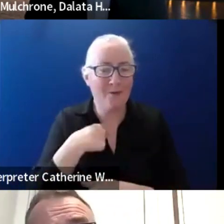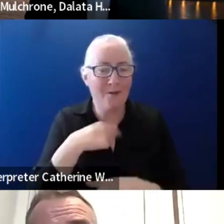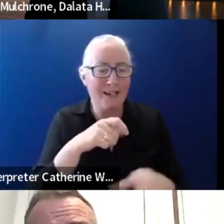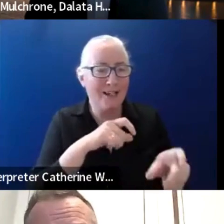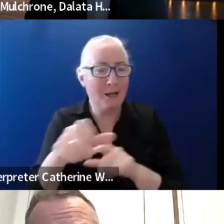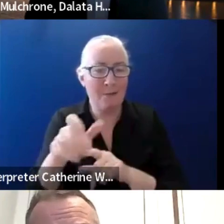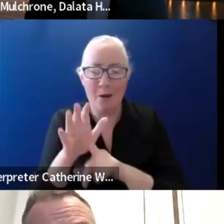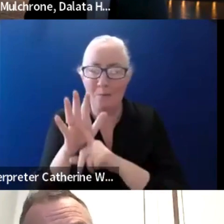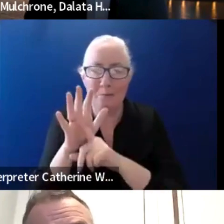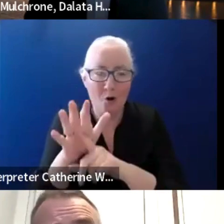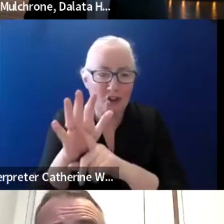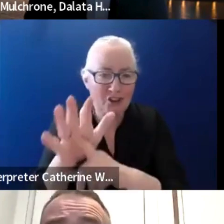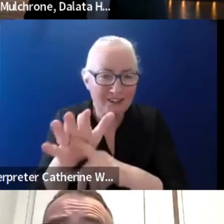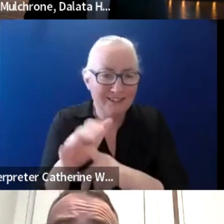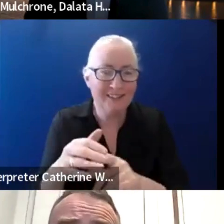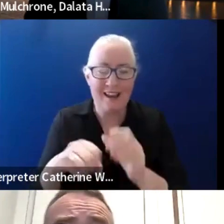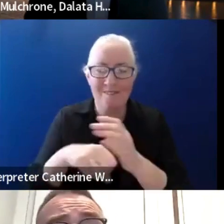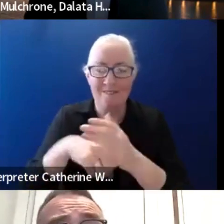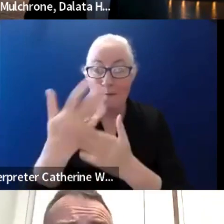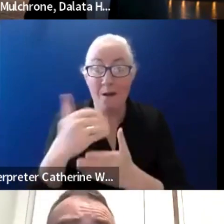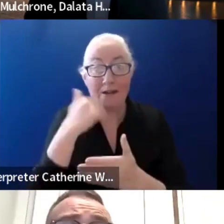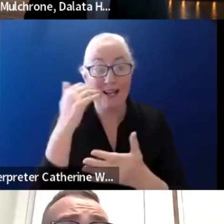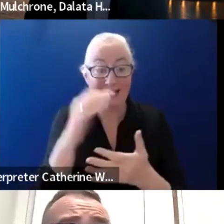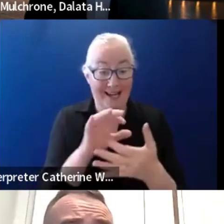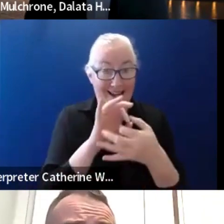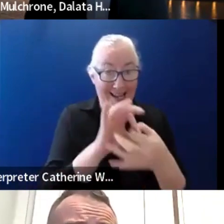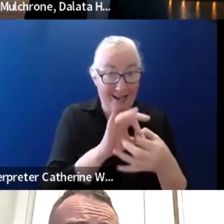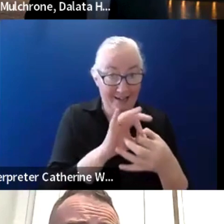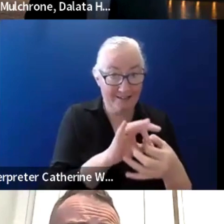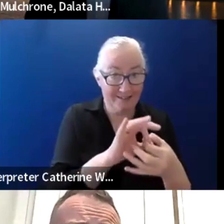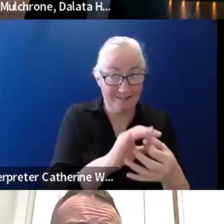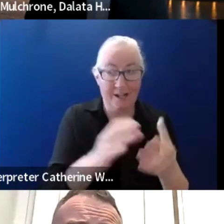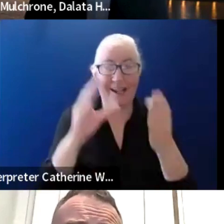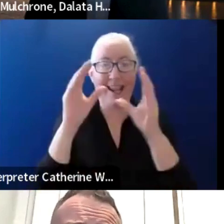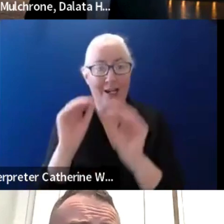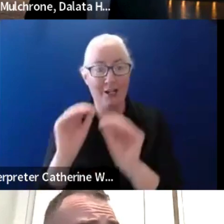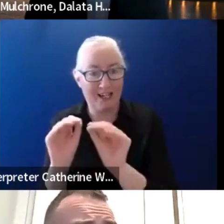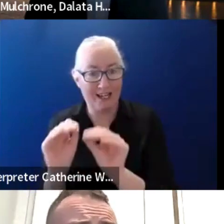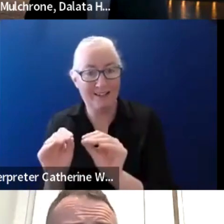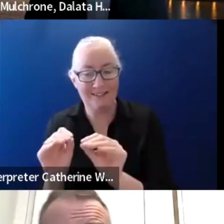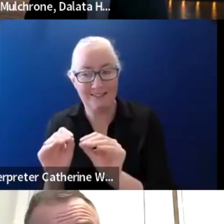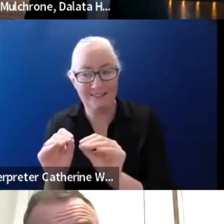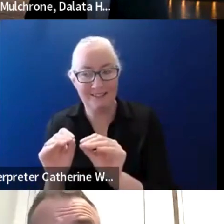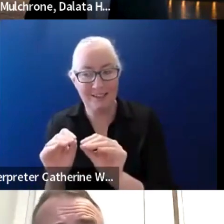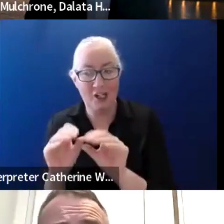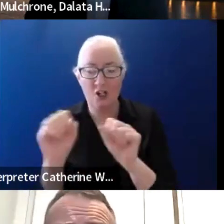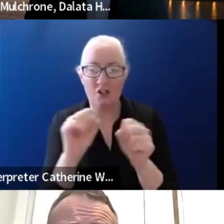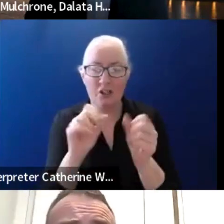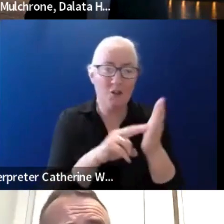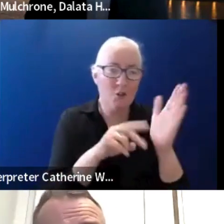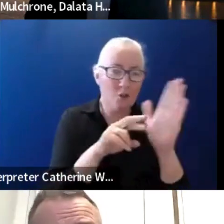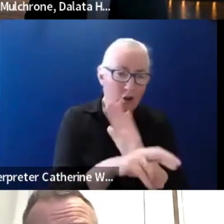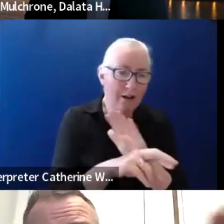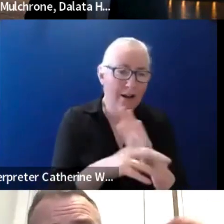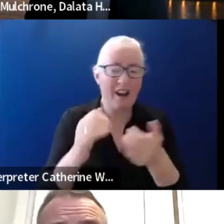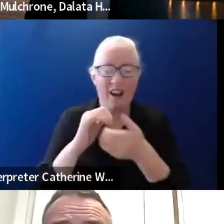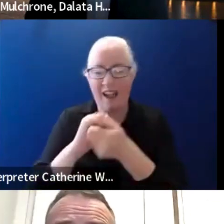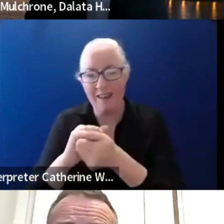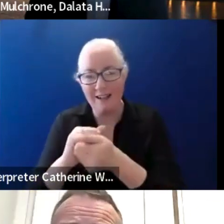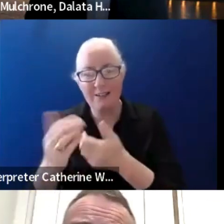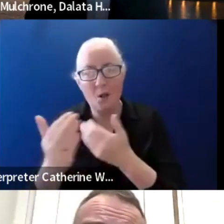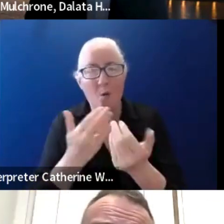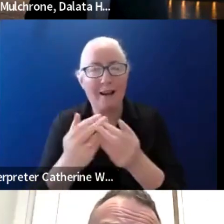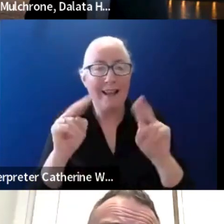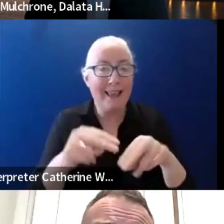and evolving. For us, it's about engaging, then educating the service user or the colleague on what's possible,